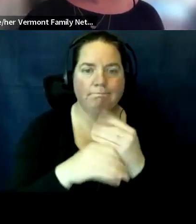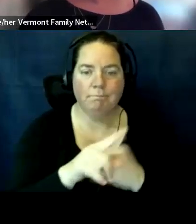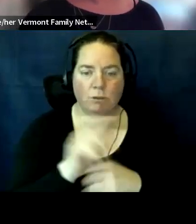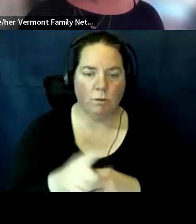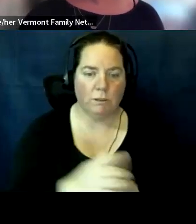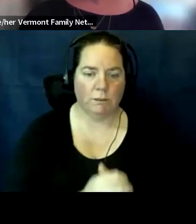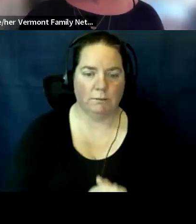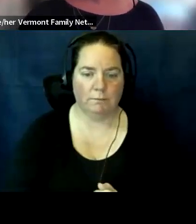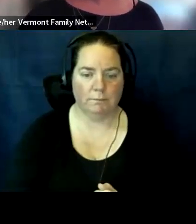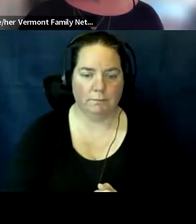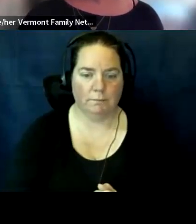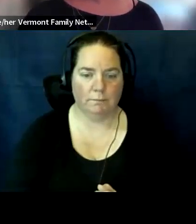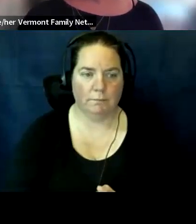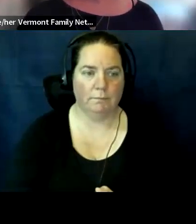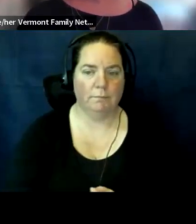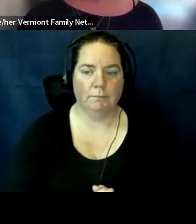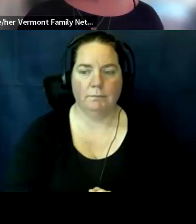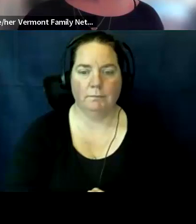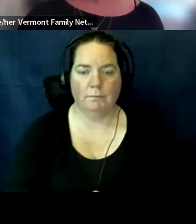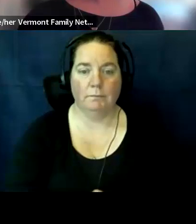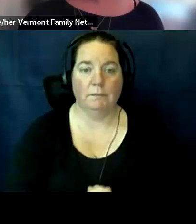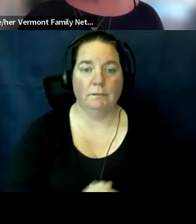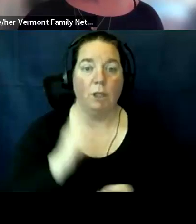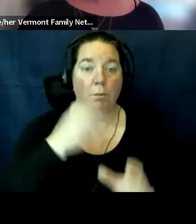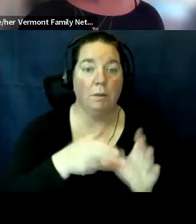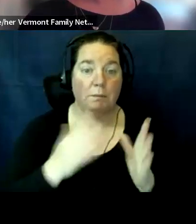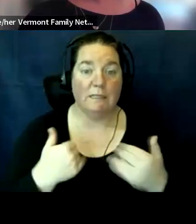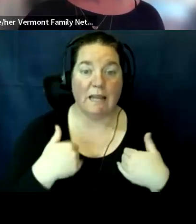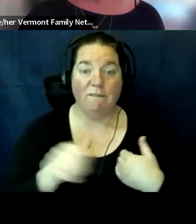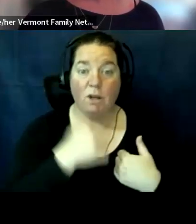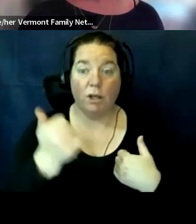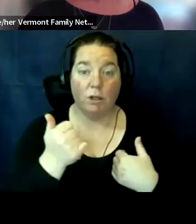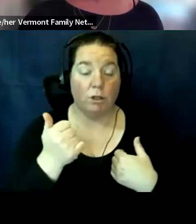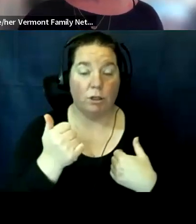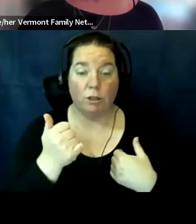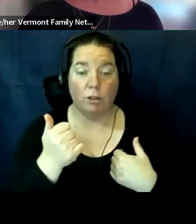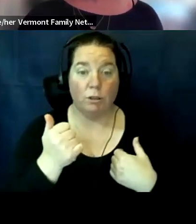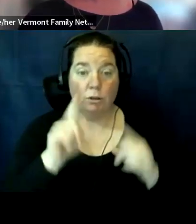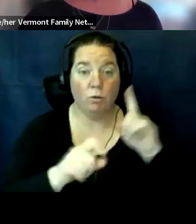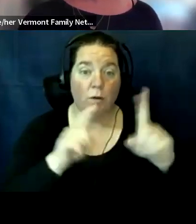Do any of our participants have any other questions for our presenters?